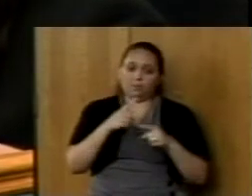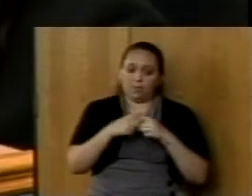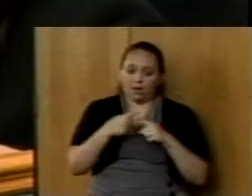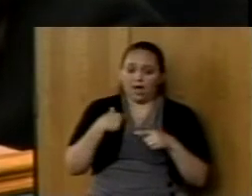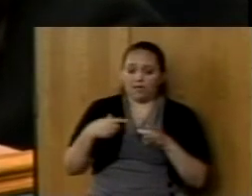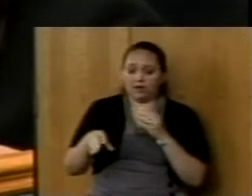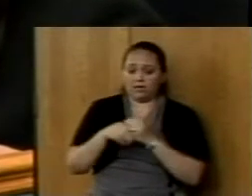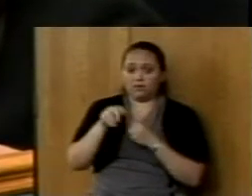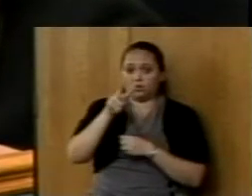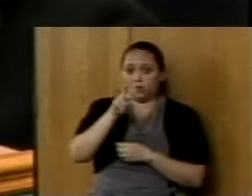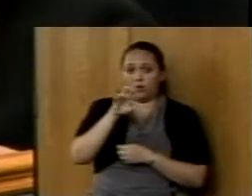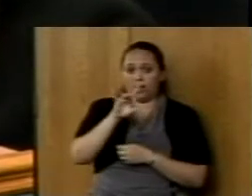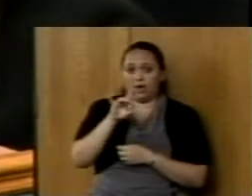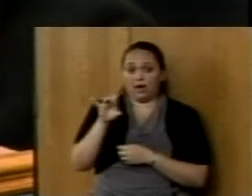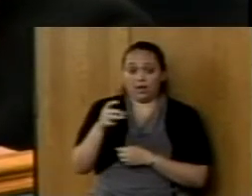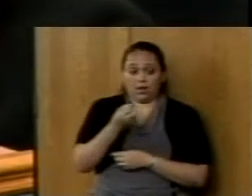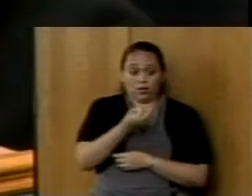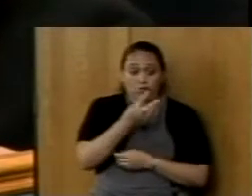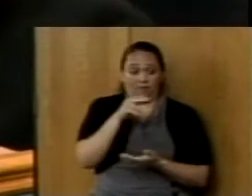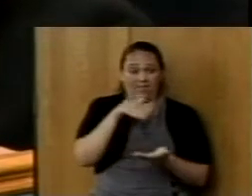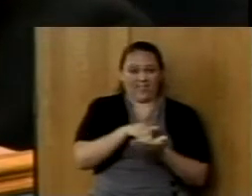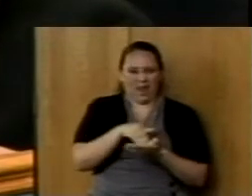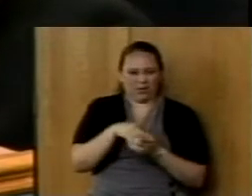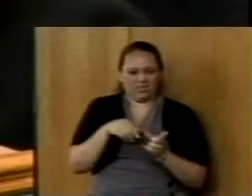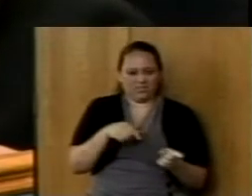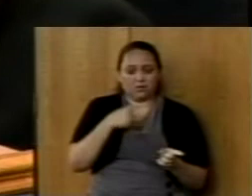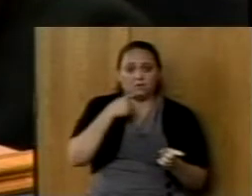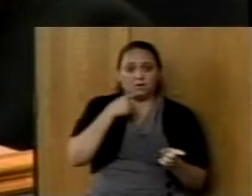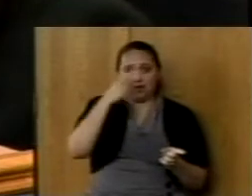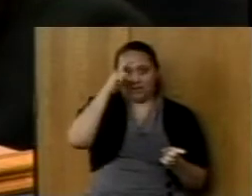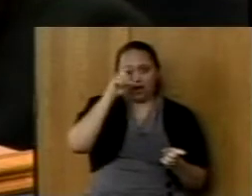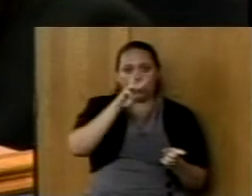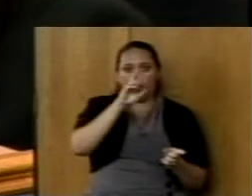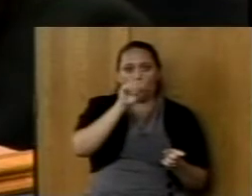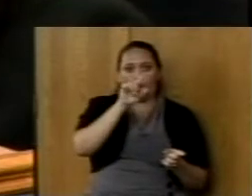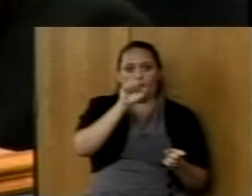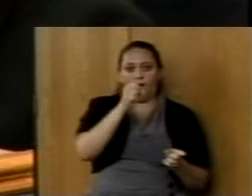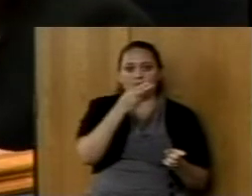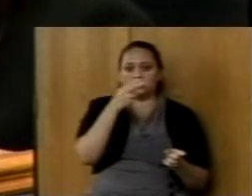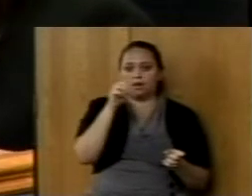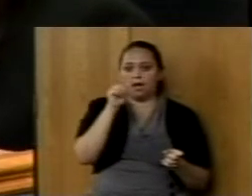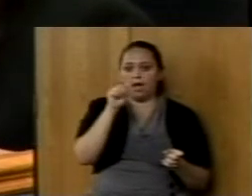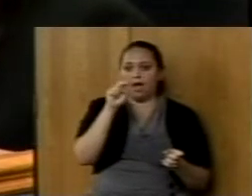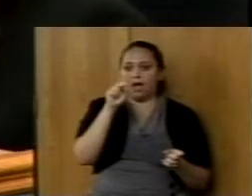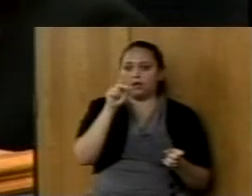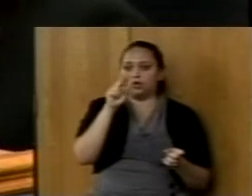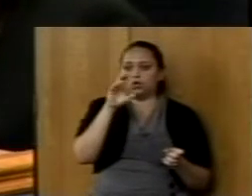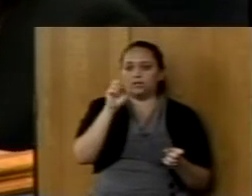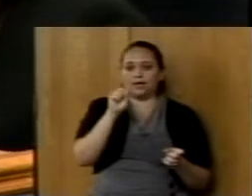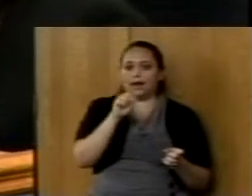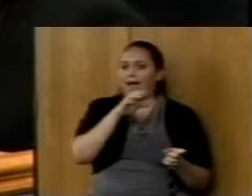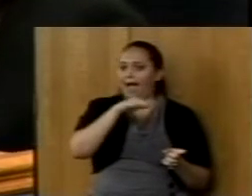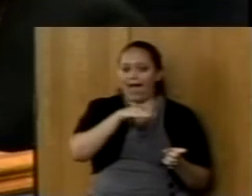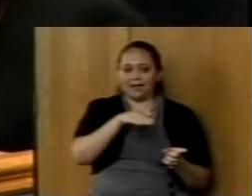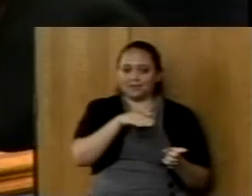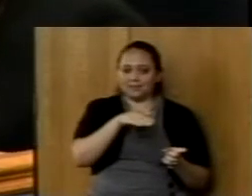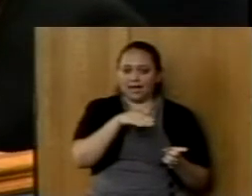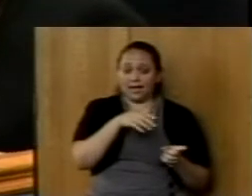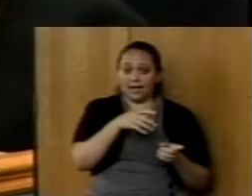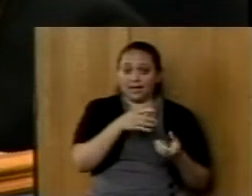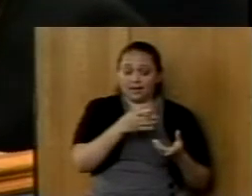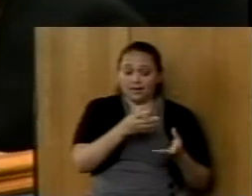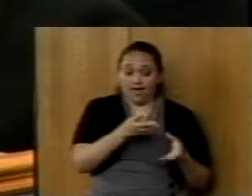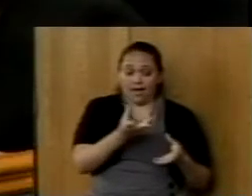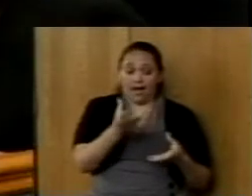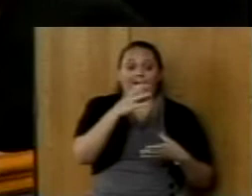$288. The $12,000 there was because Walsh Anderson hadn't taken into account one of the checks that we